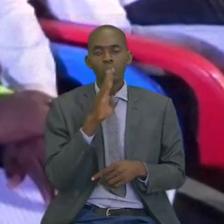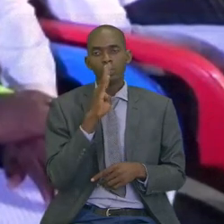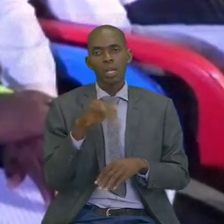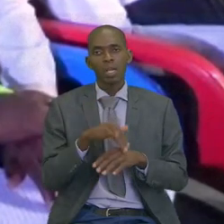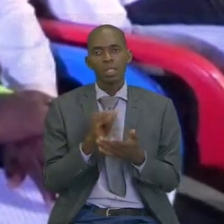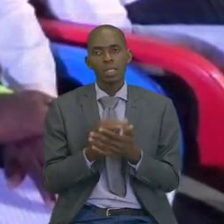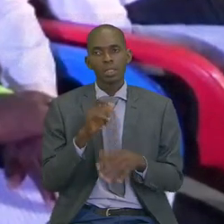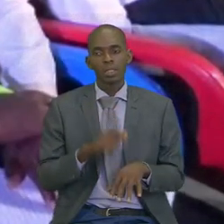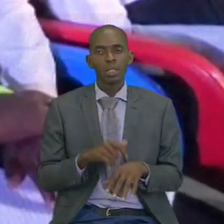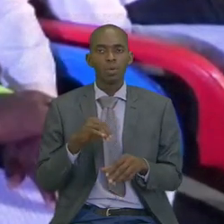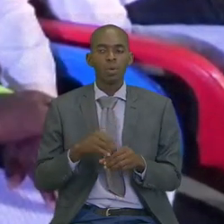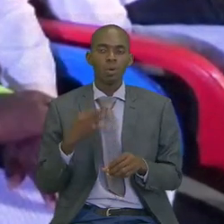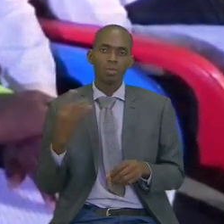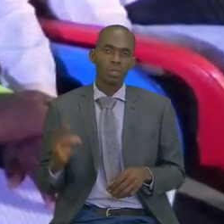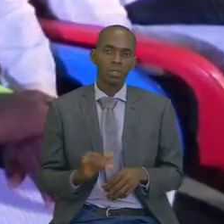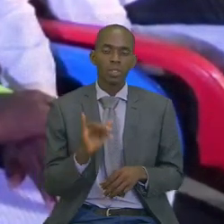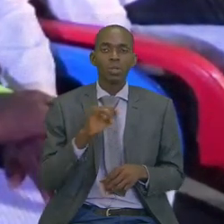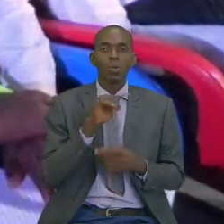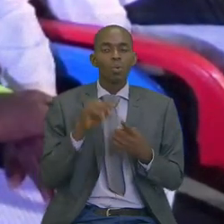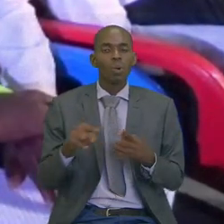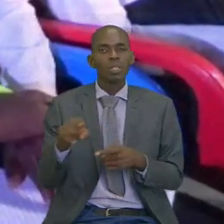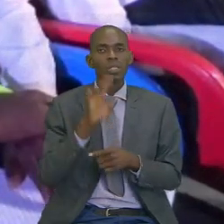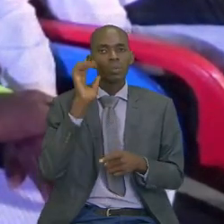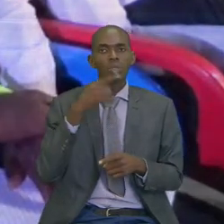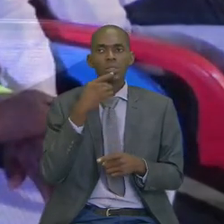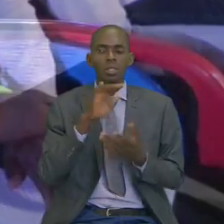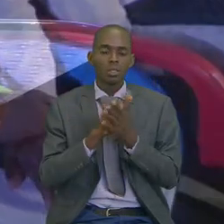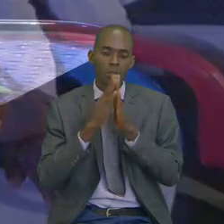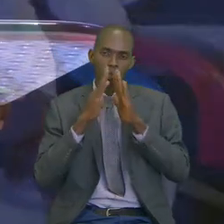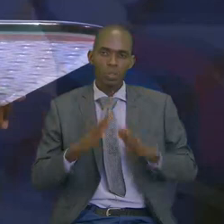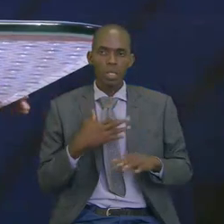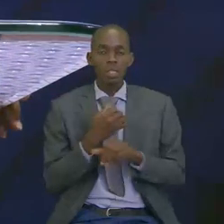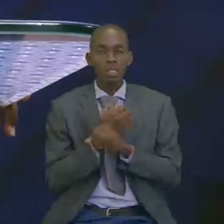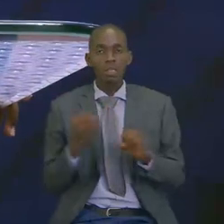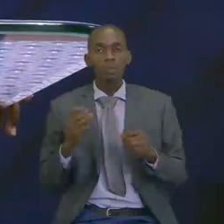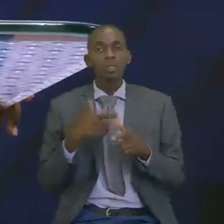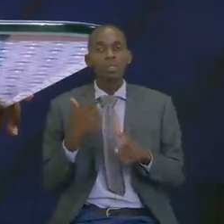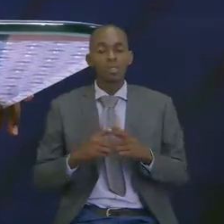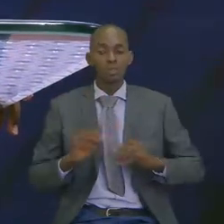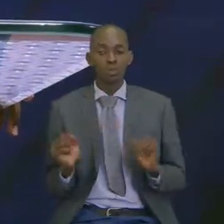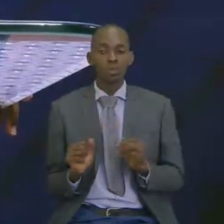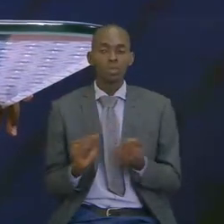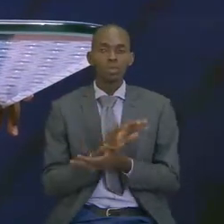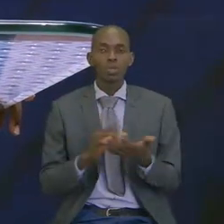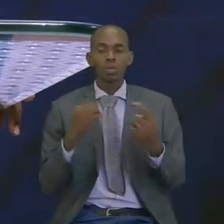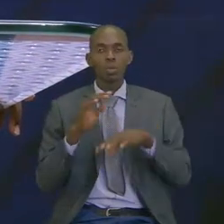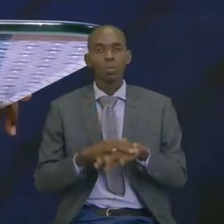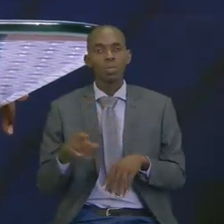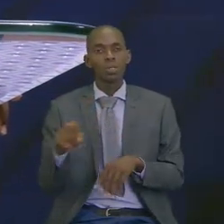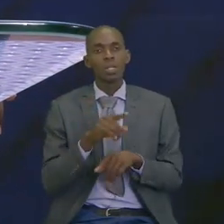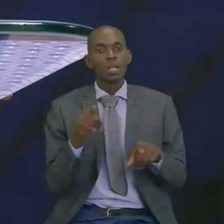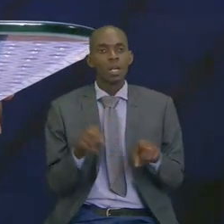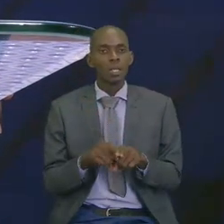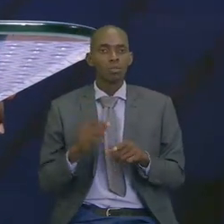for when they shall say peace and safety, then sudden destruction cometh upon them as travail upon a